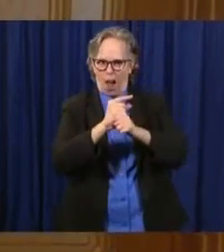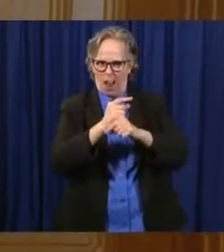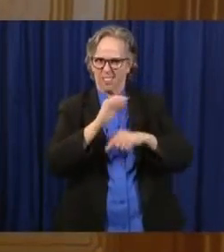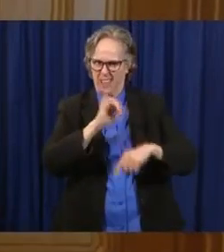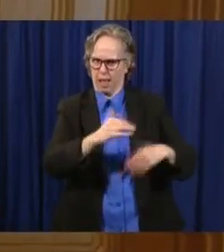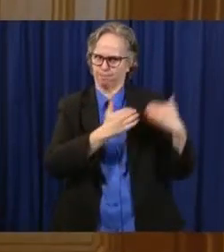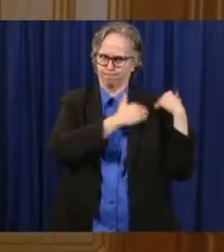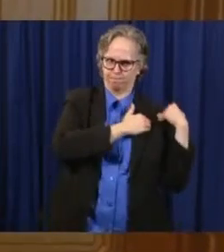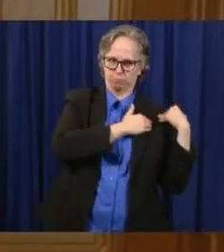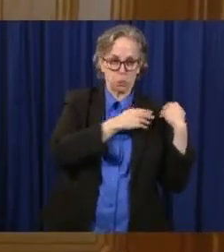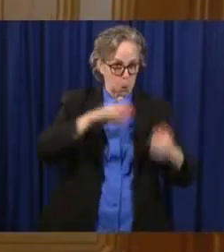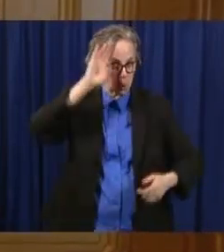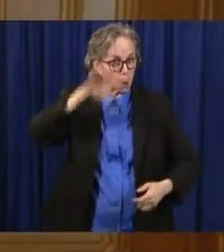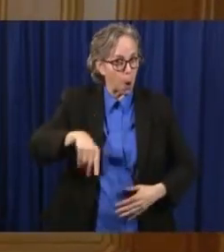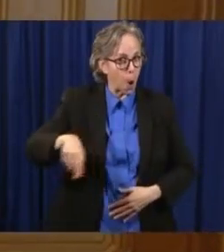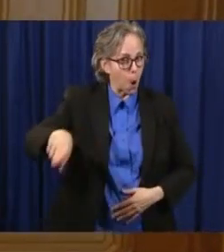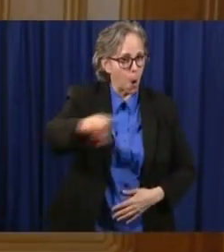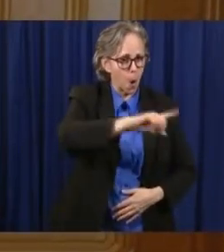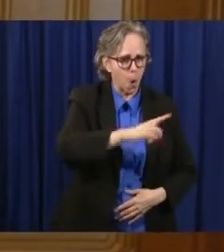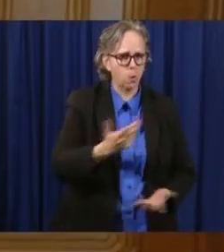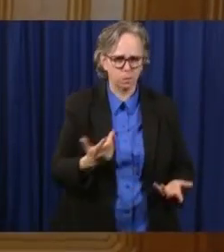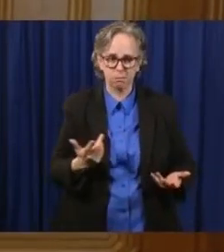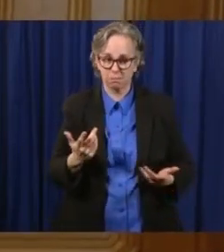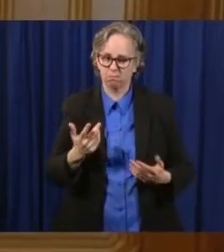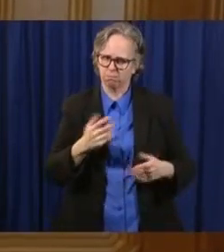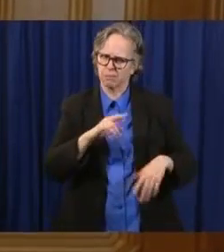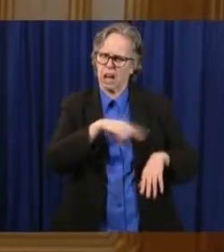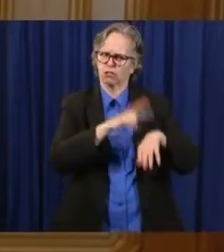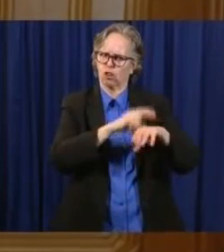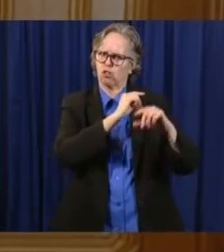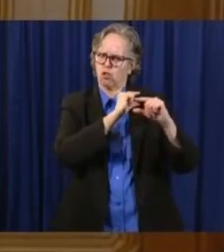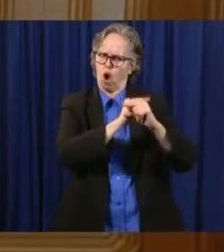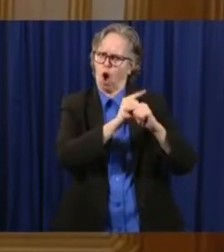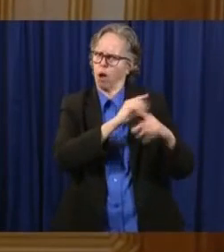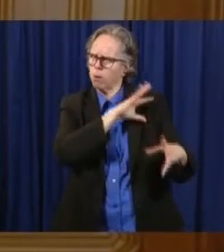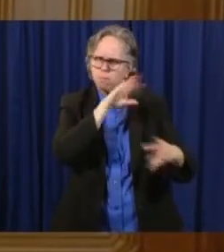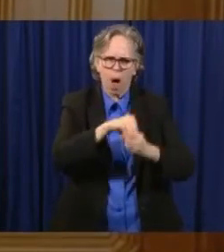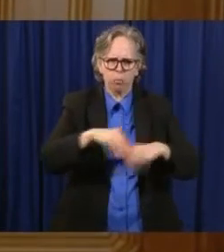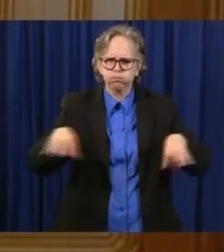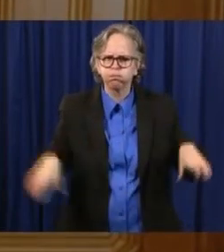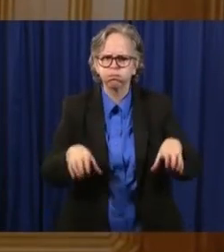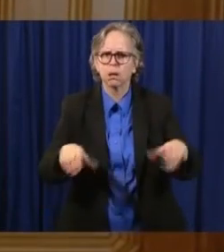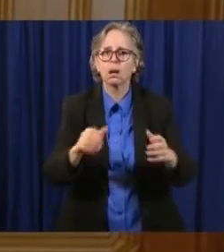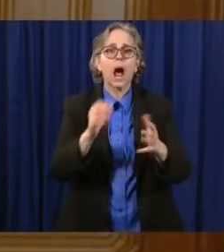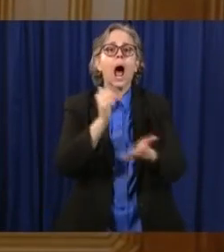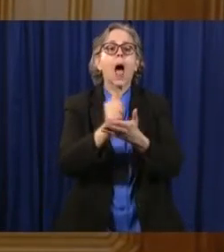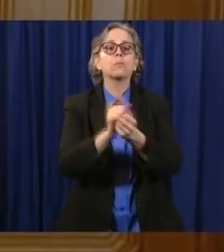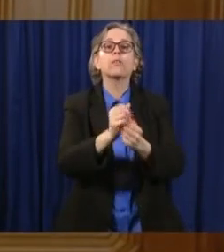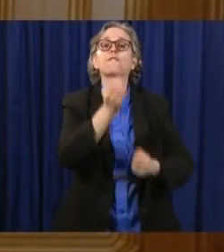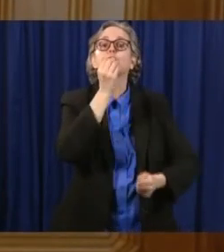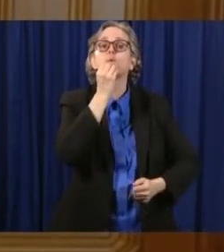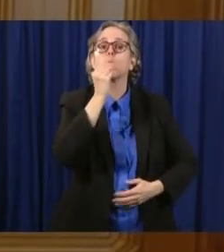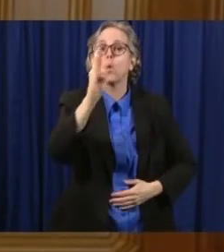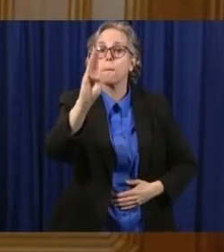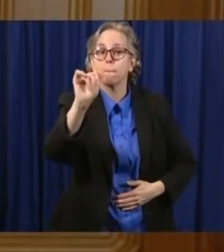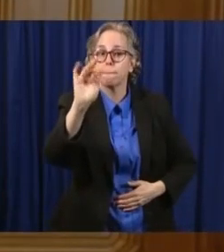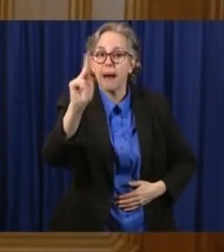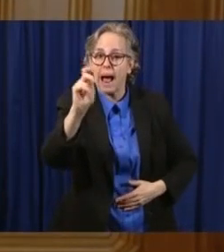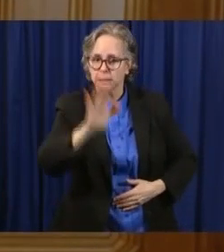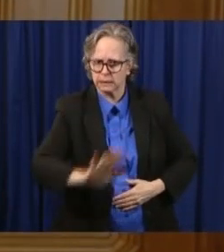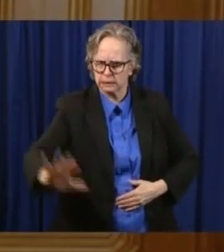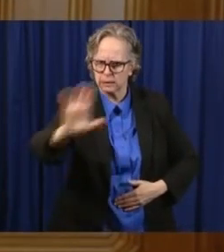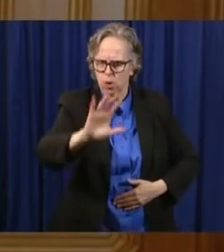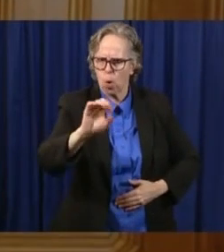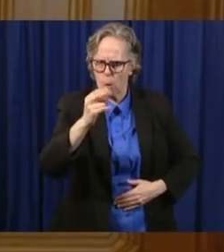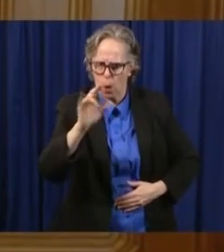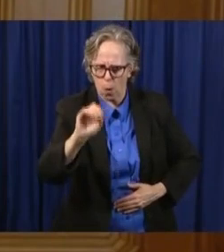Guard is directly now involved in helping our food banks across the state of Ohio. They're helping to distribute